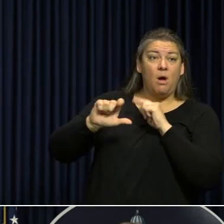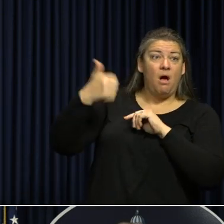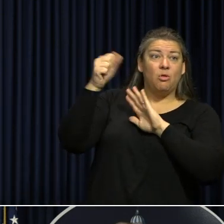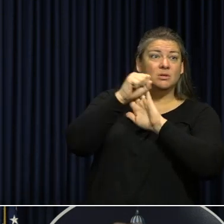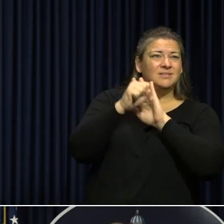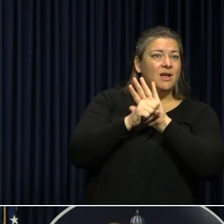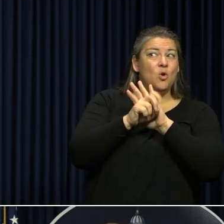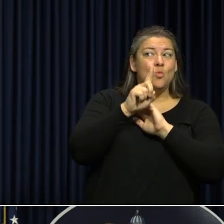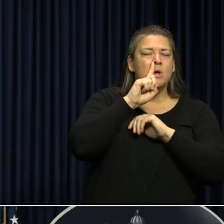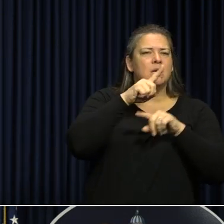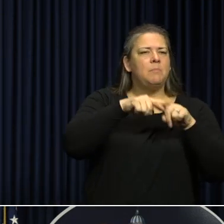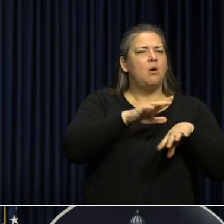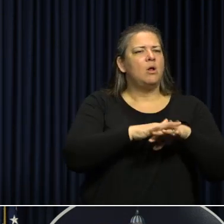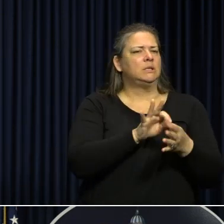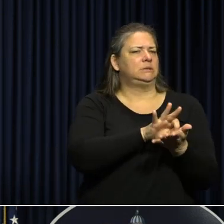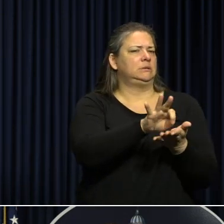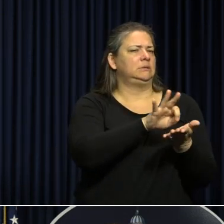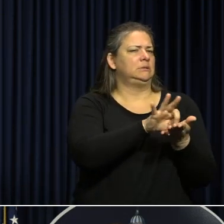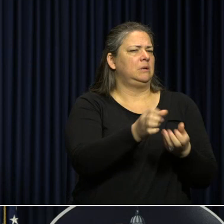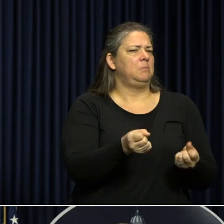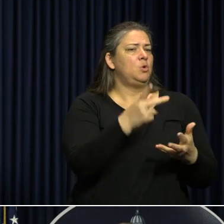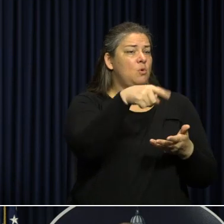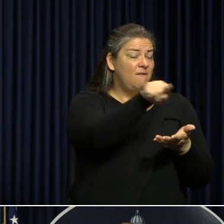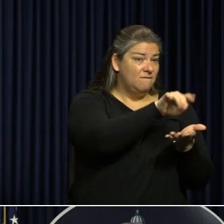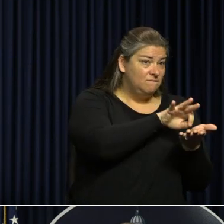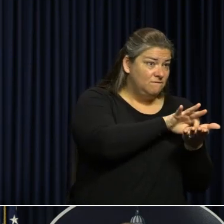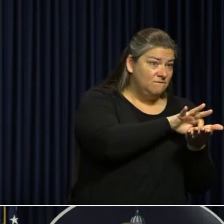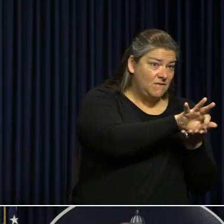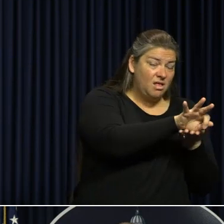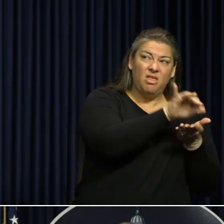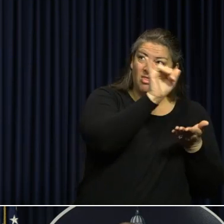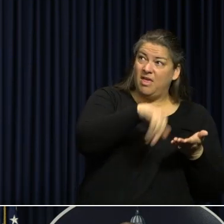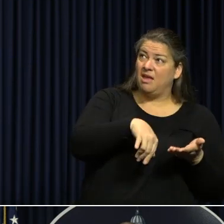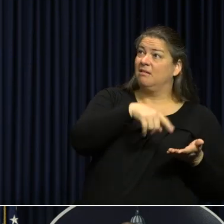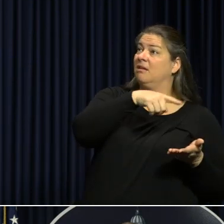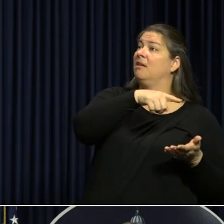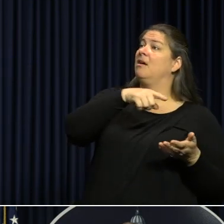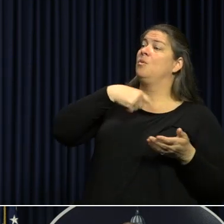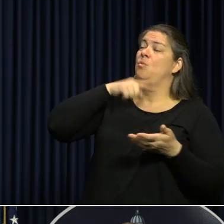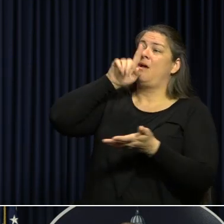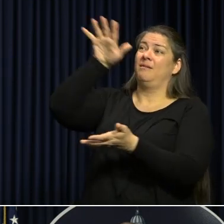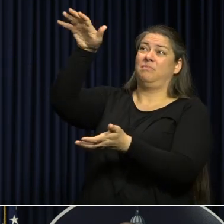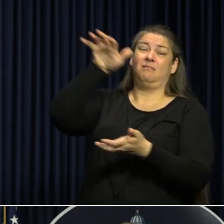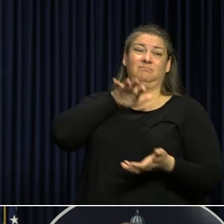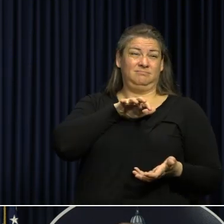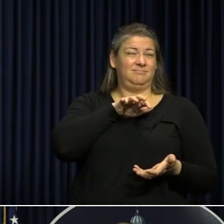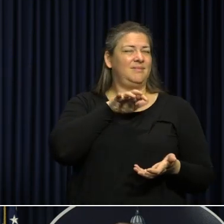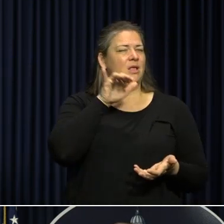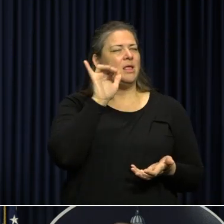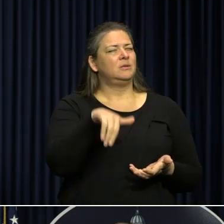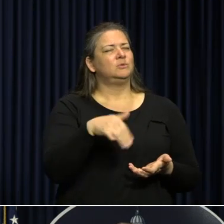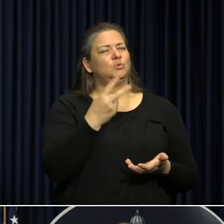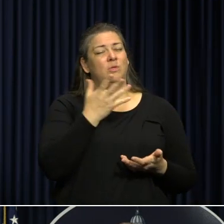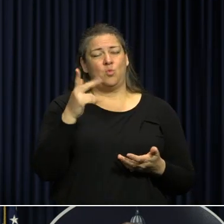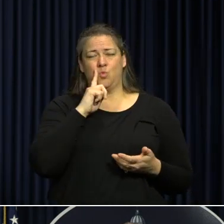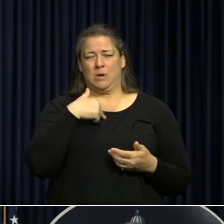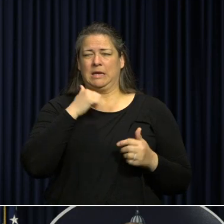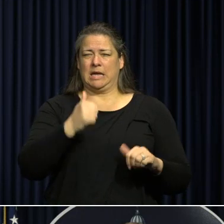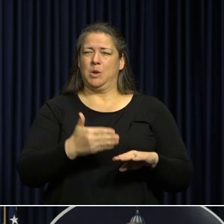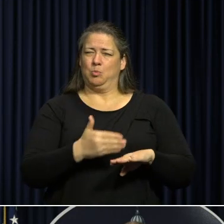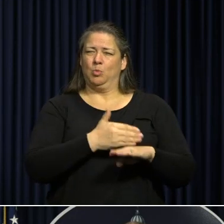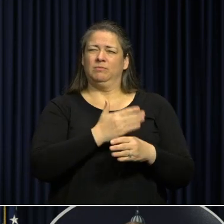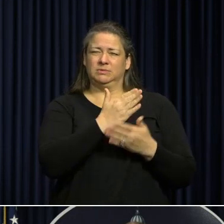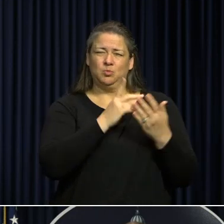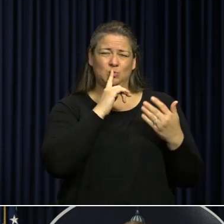our census. So please do it. We moved up over the last couple of weeks, at least 2 spots. We can do even better. It